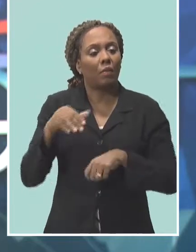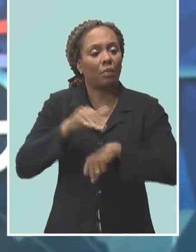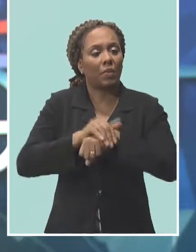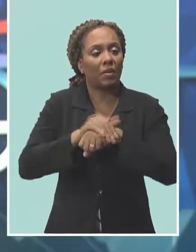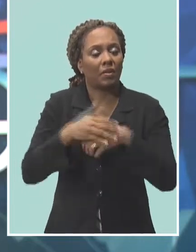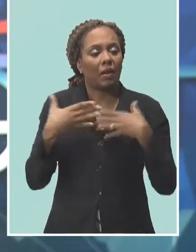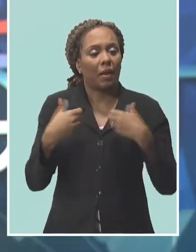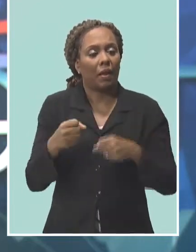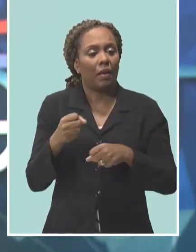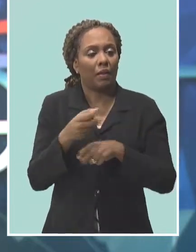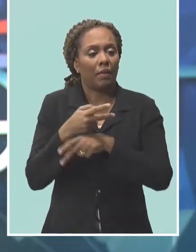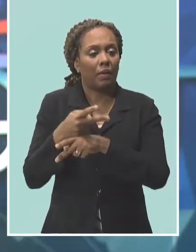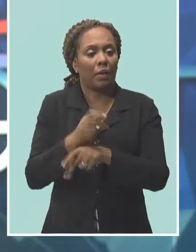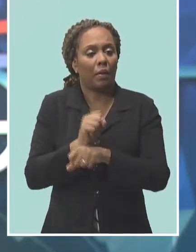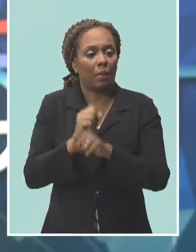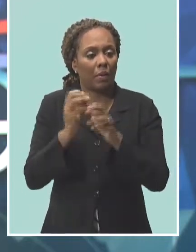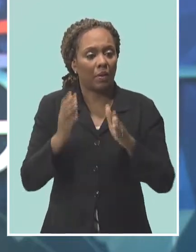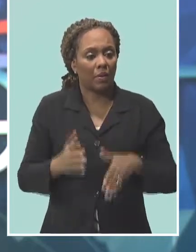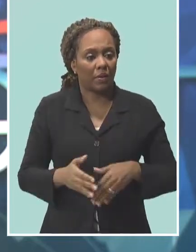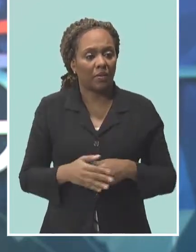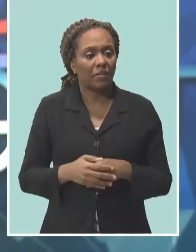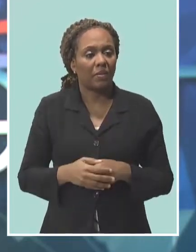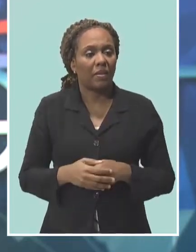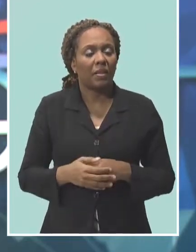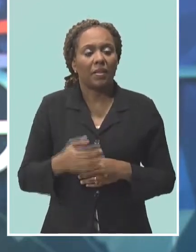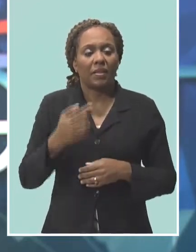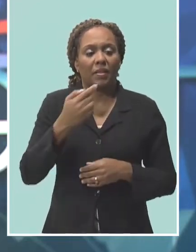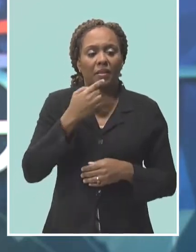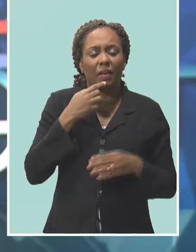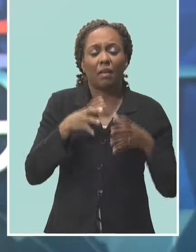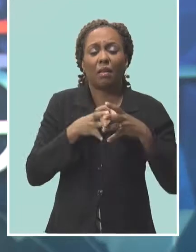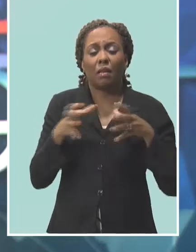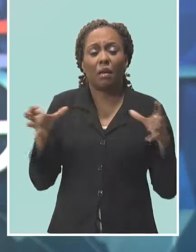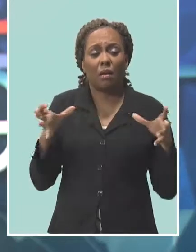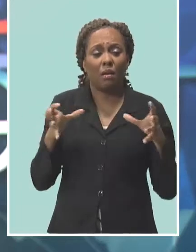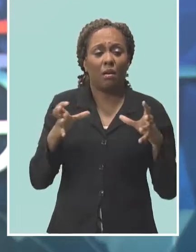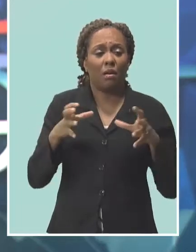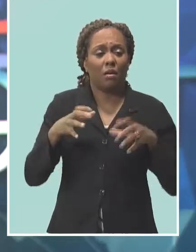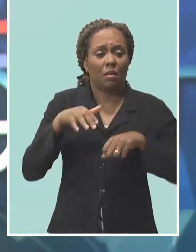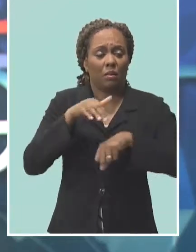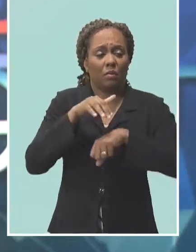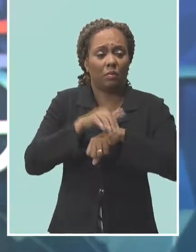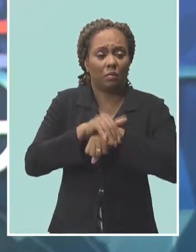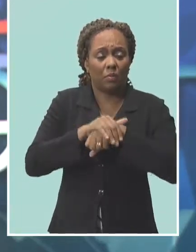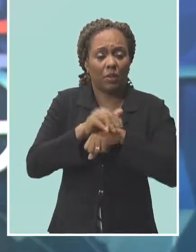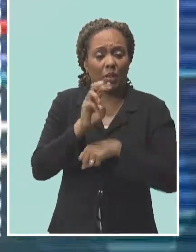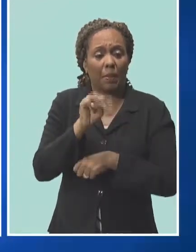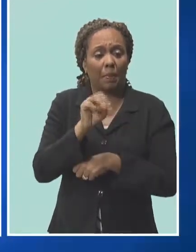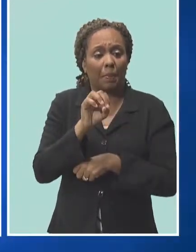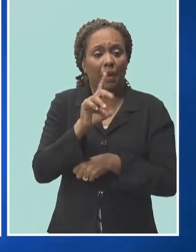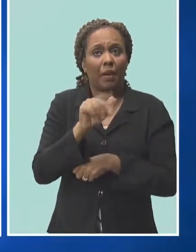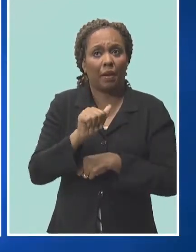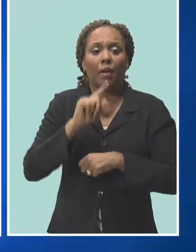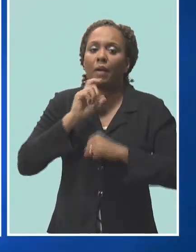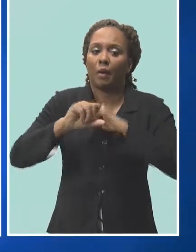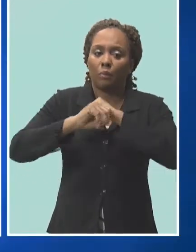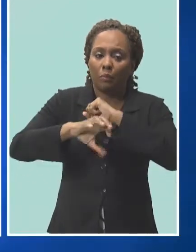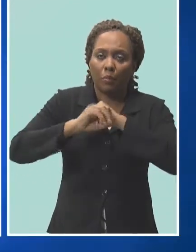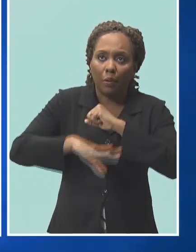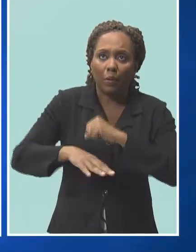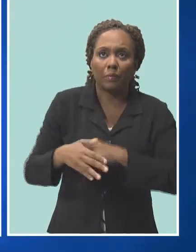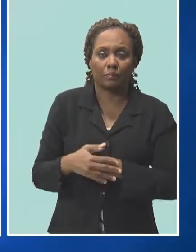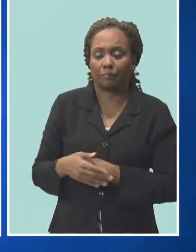the BTMI, Robert Chase, says the initiative has gained coverage in the British press. We did this as a